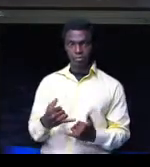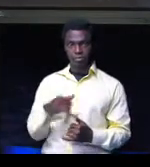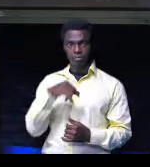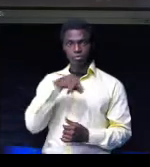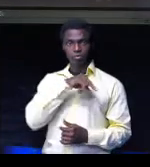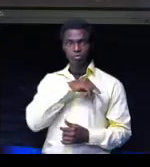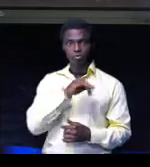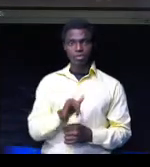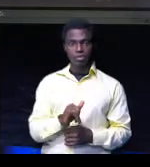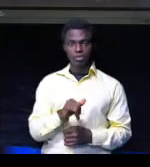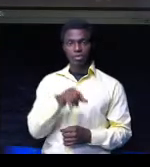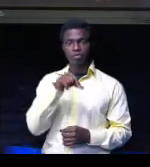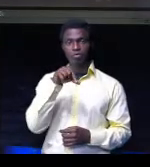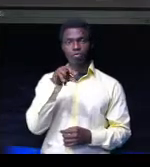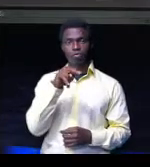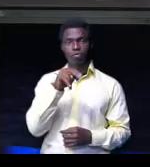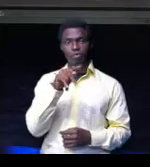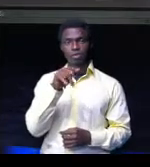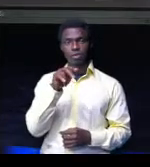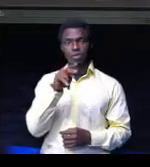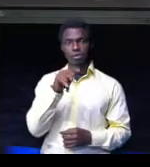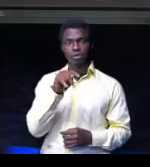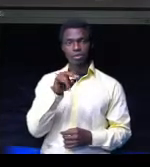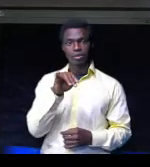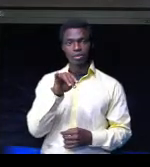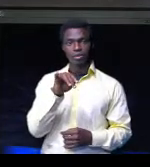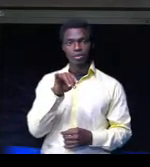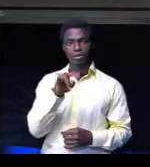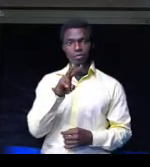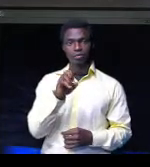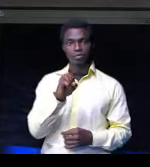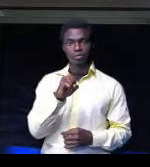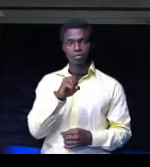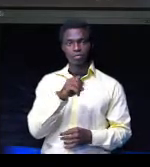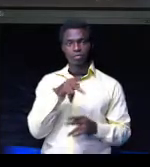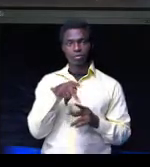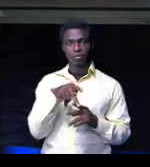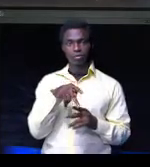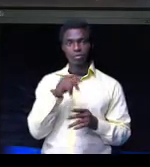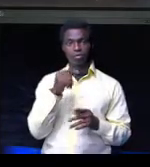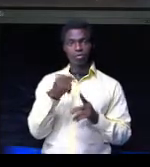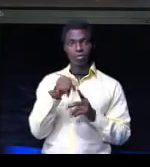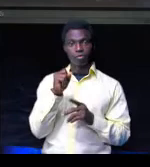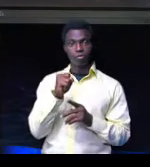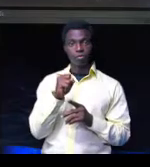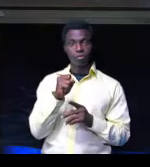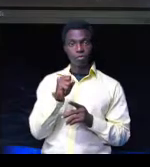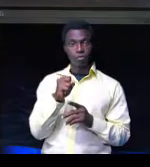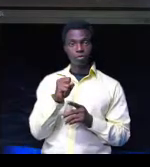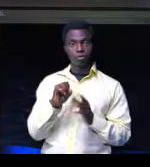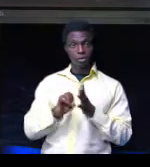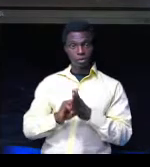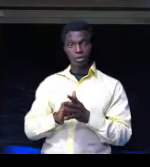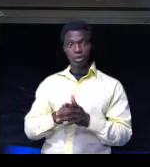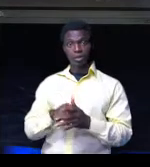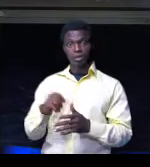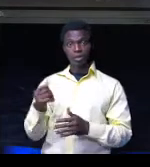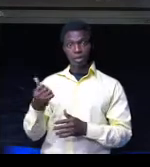Now, quantitative pronoun. Quantitative pronoun. Words such as